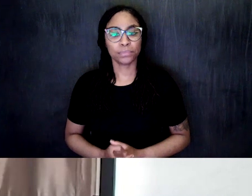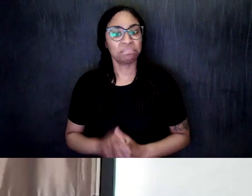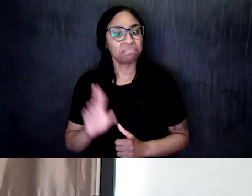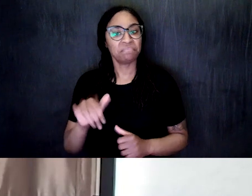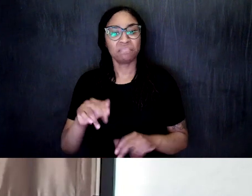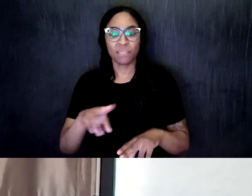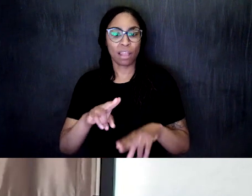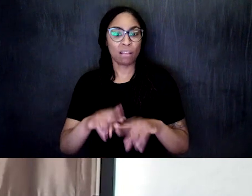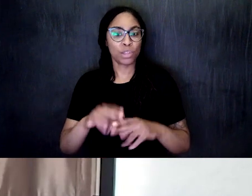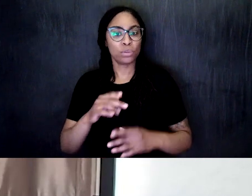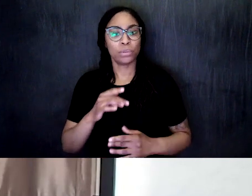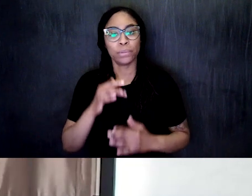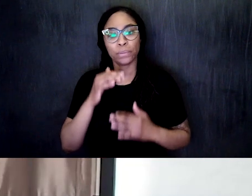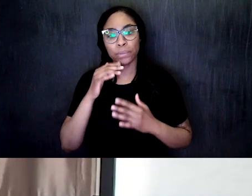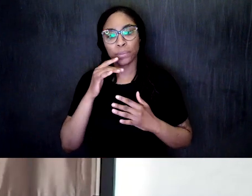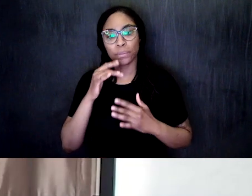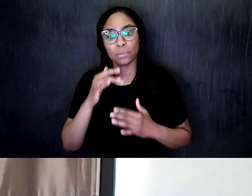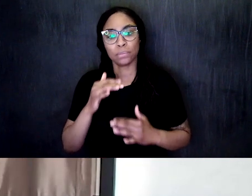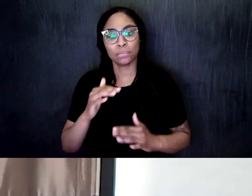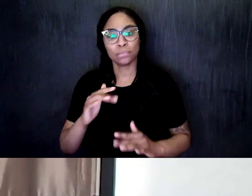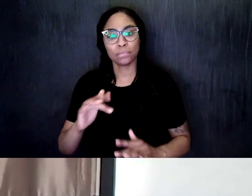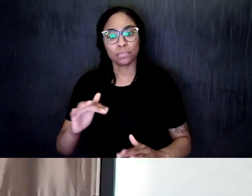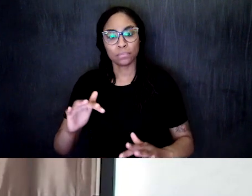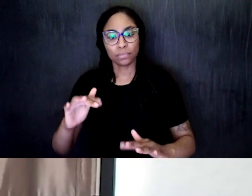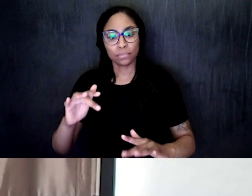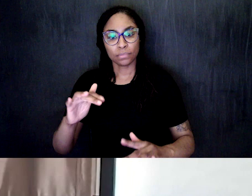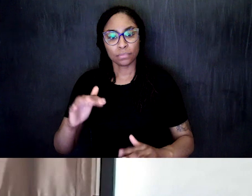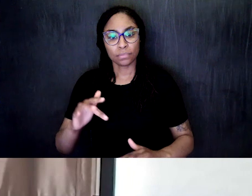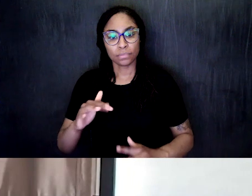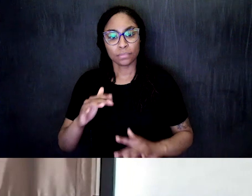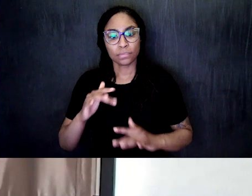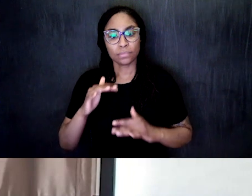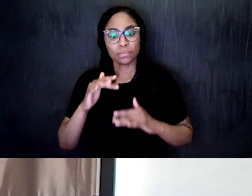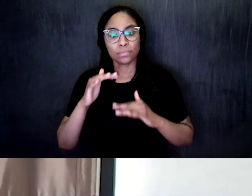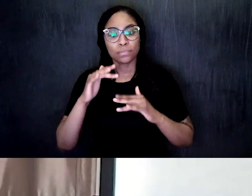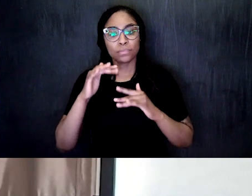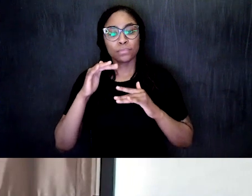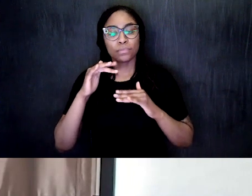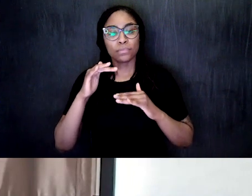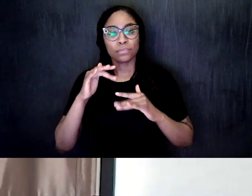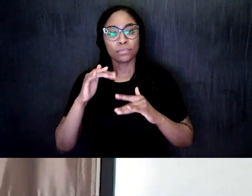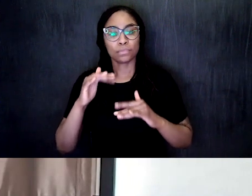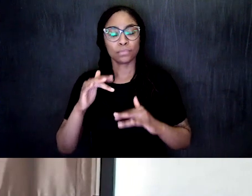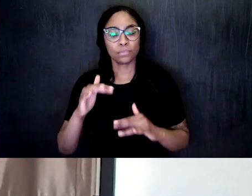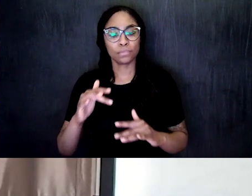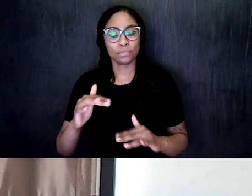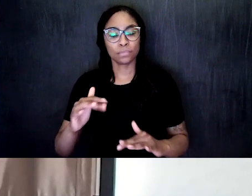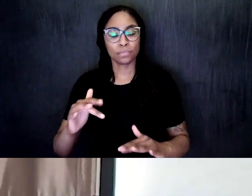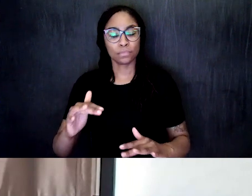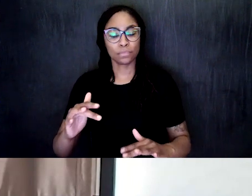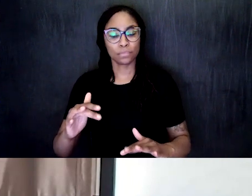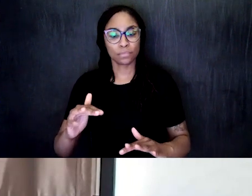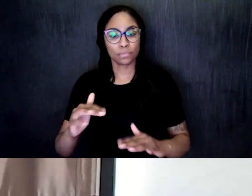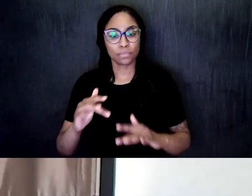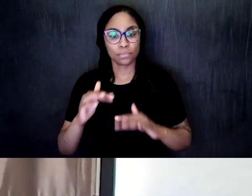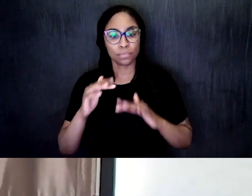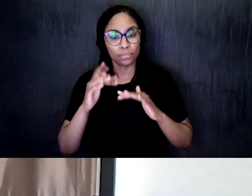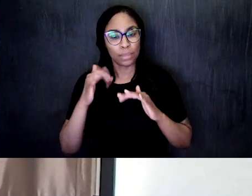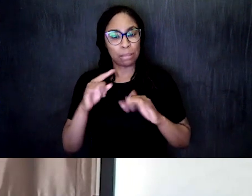Go back to your natural breath and let the breath really rise up from the lowest portion of your belly, if it's possible